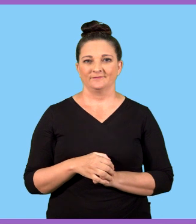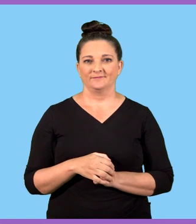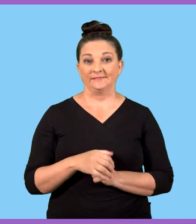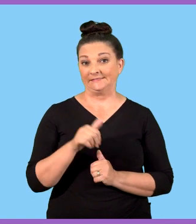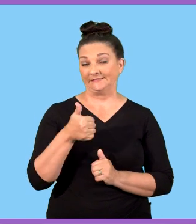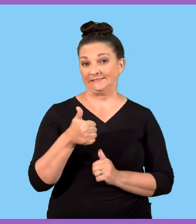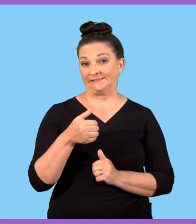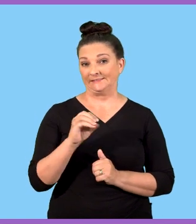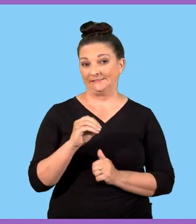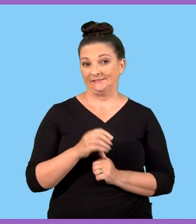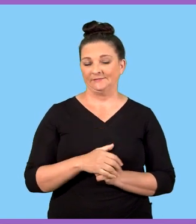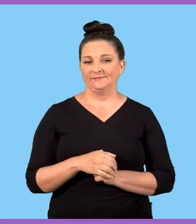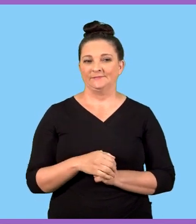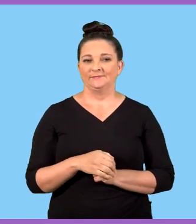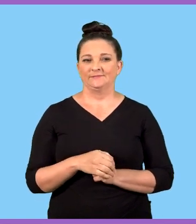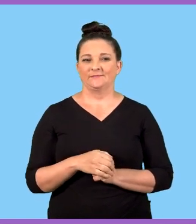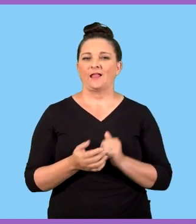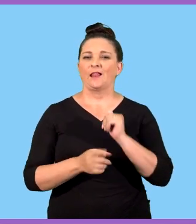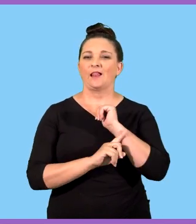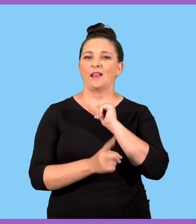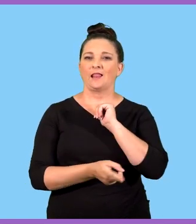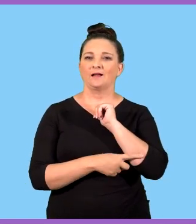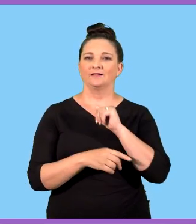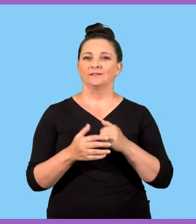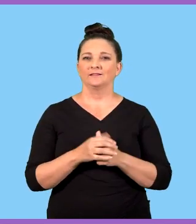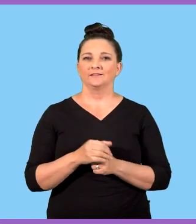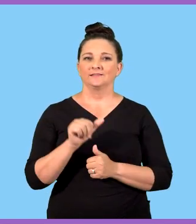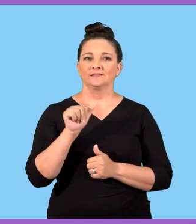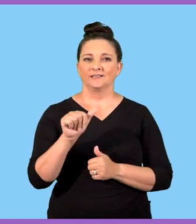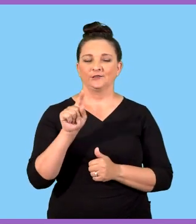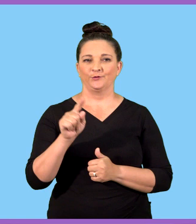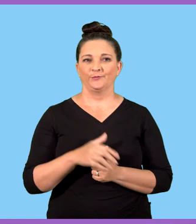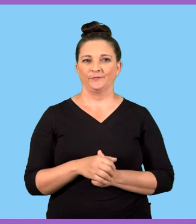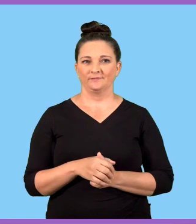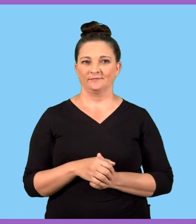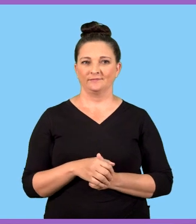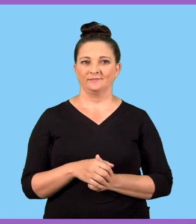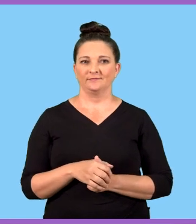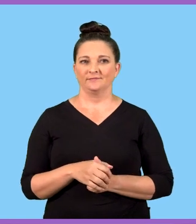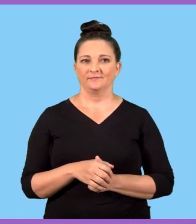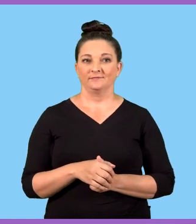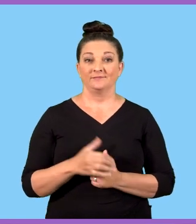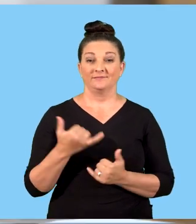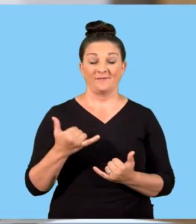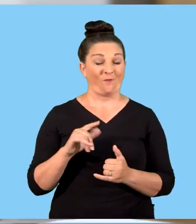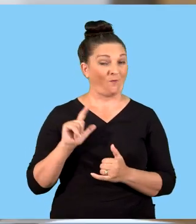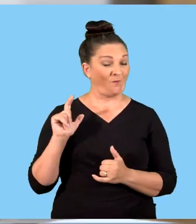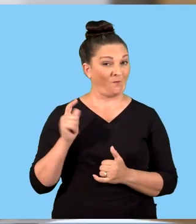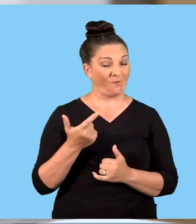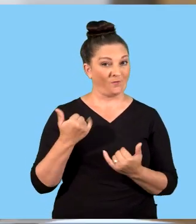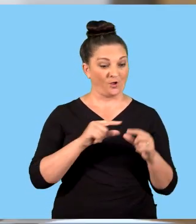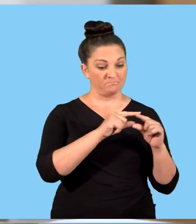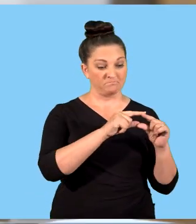60. And lastly, 61. Right, all the values